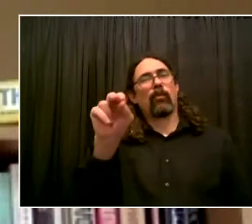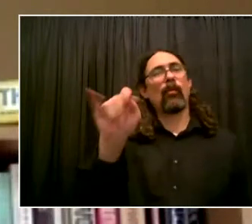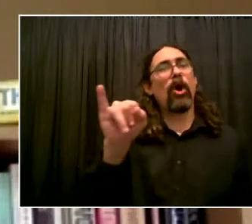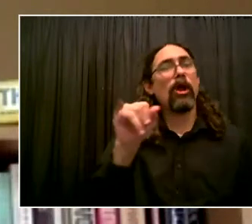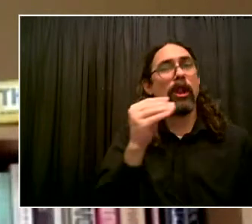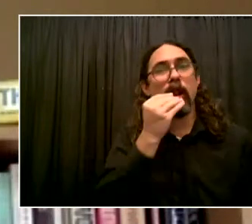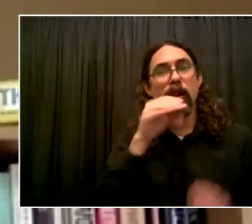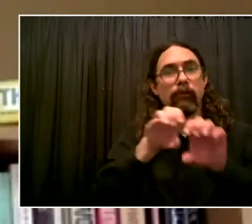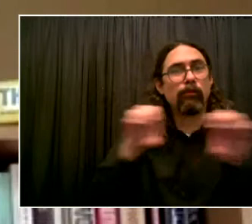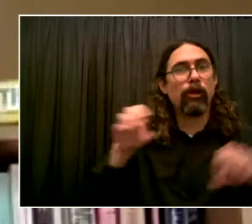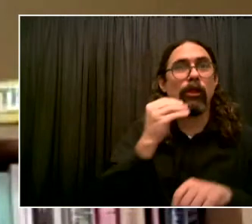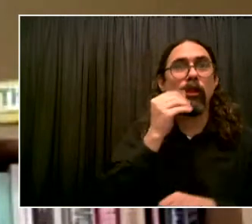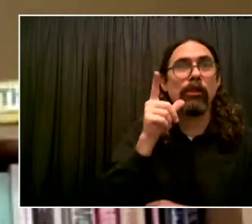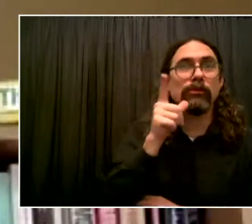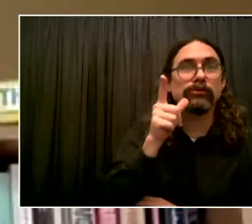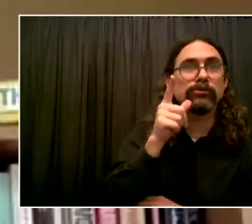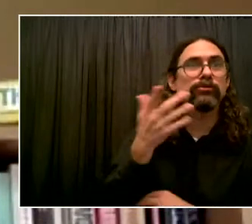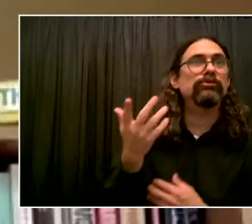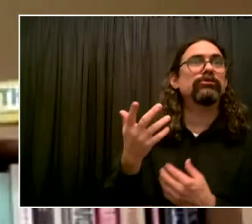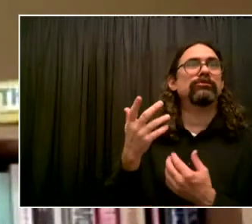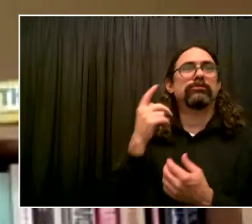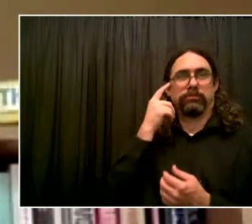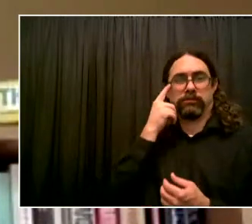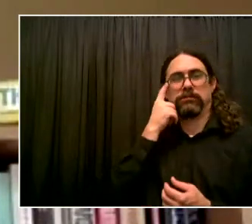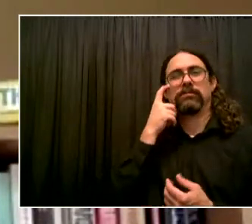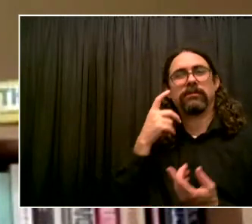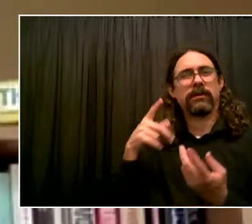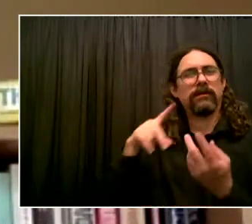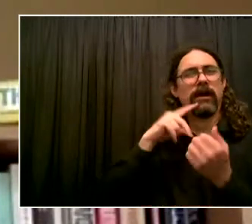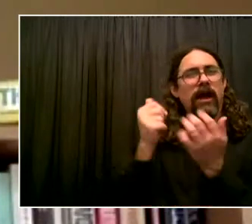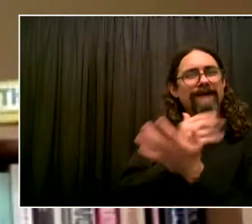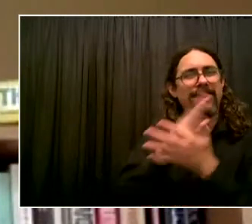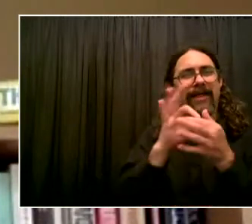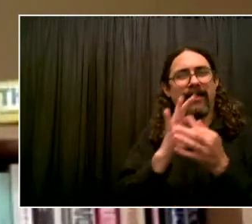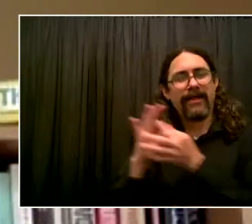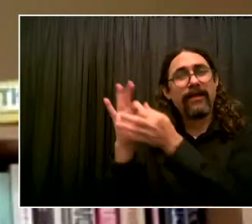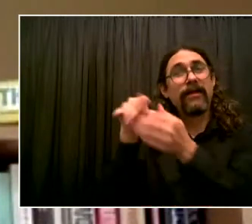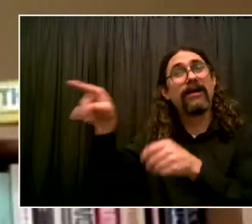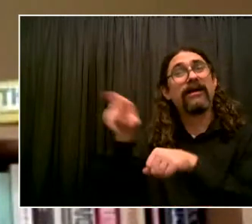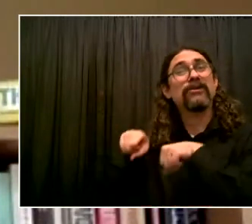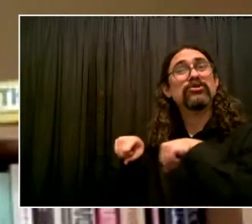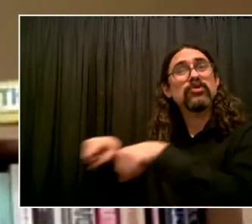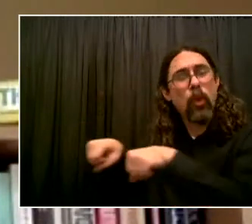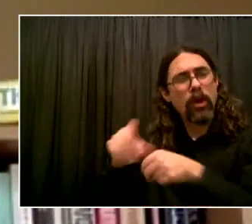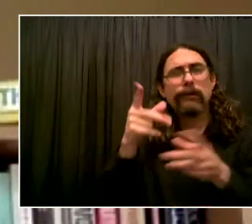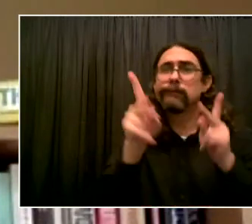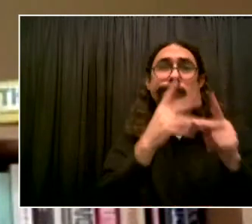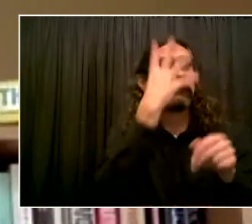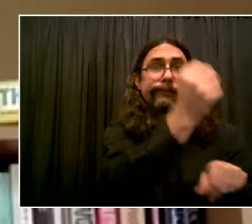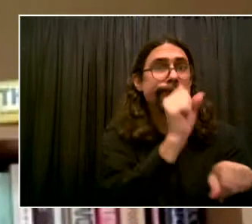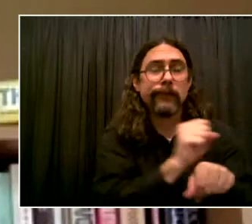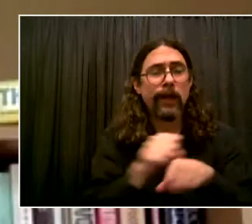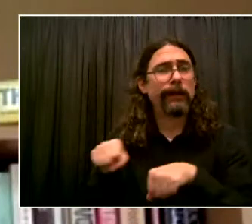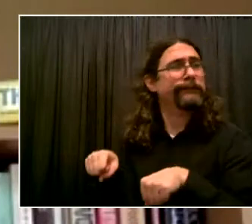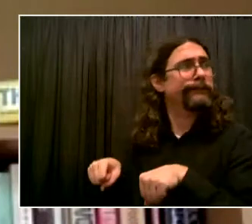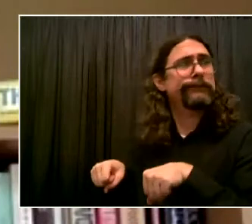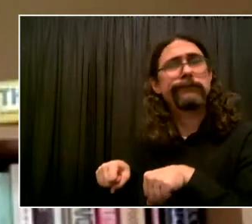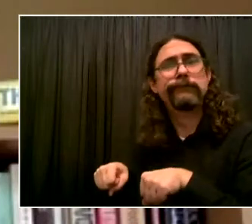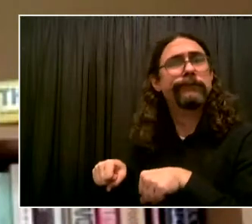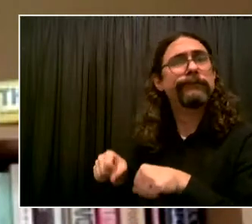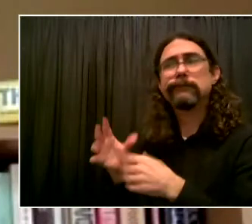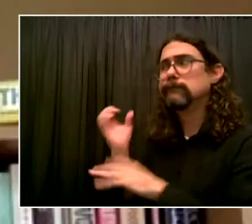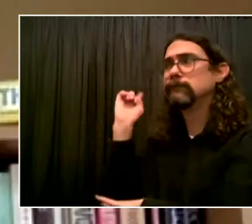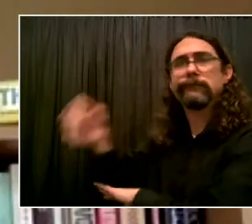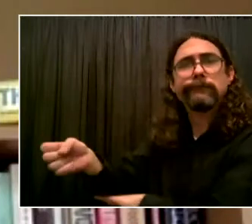supporting other workers. It's supporting other families. It's a form of solidarity that shows that we can